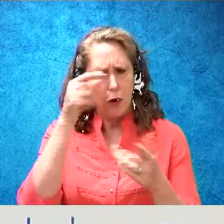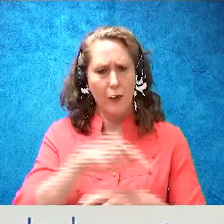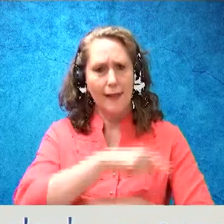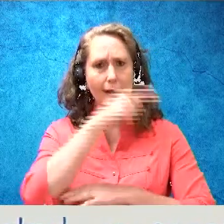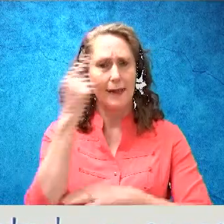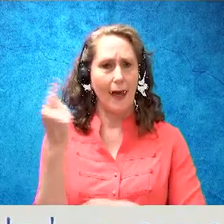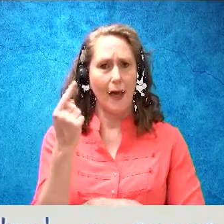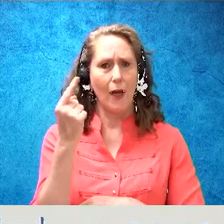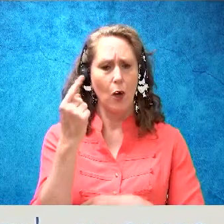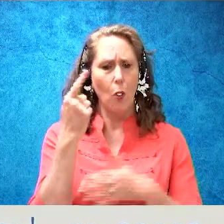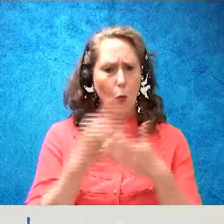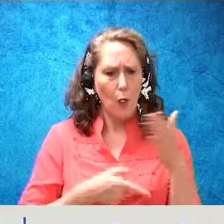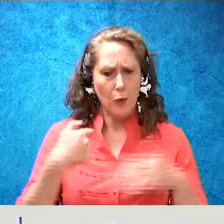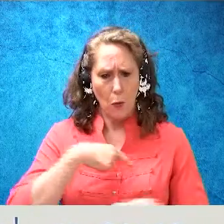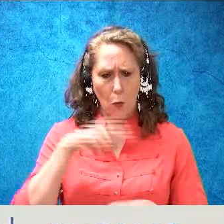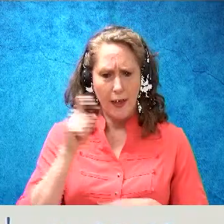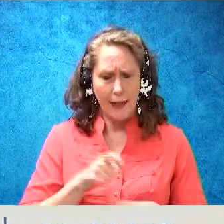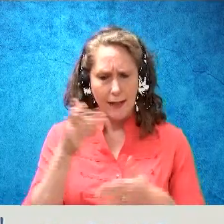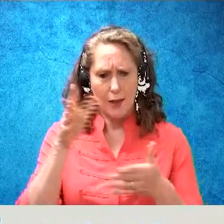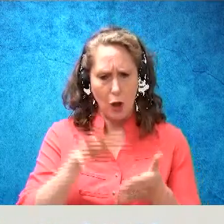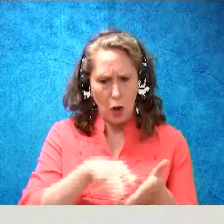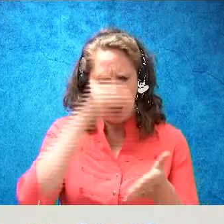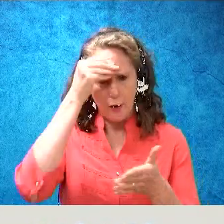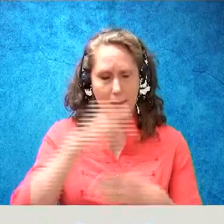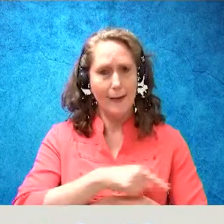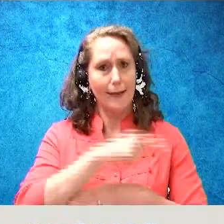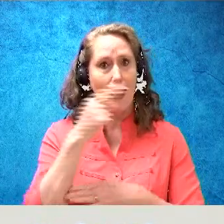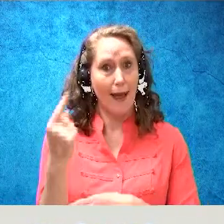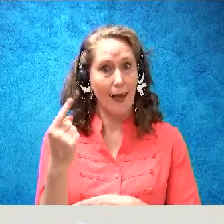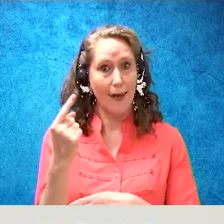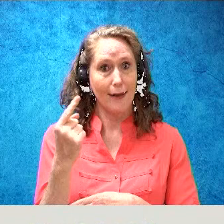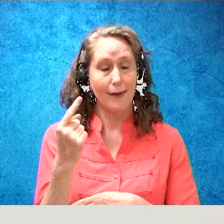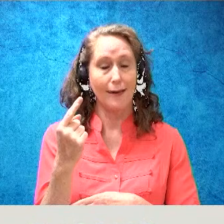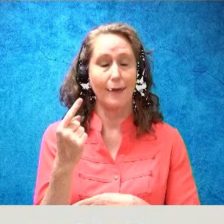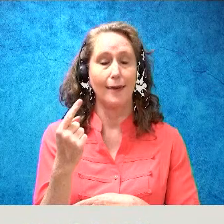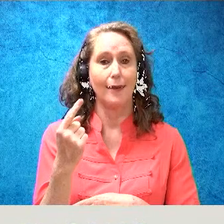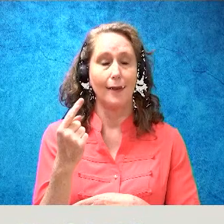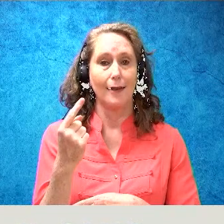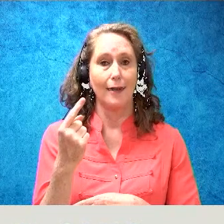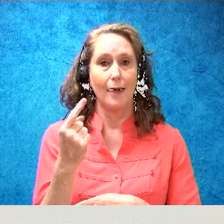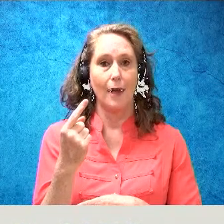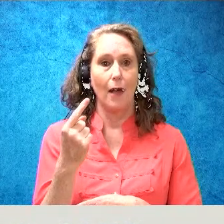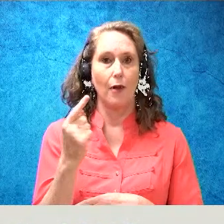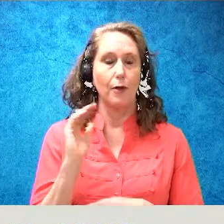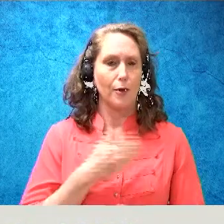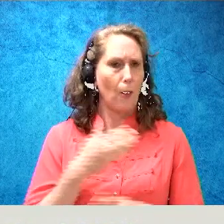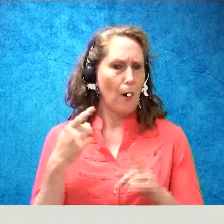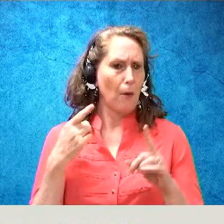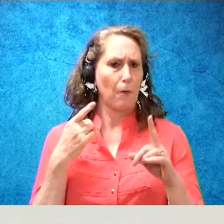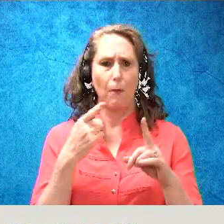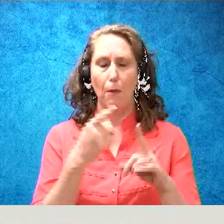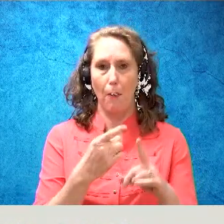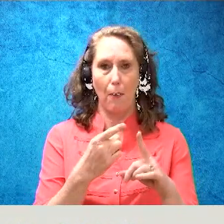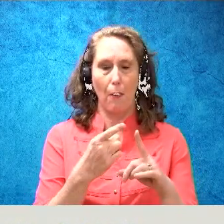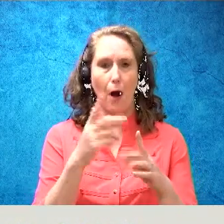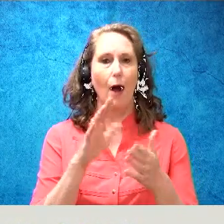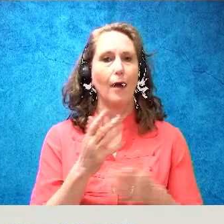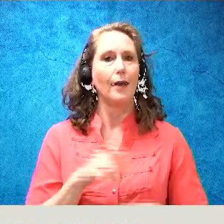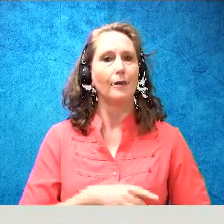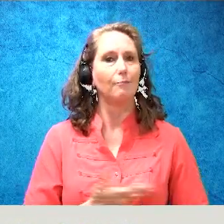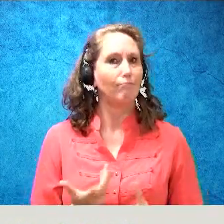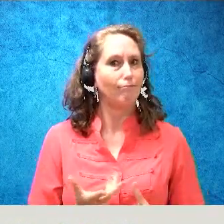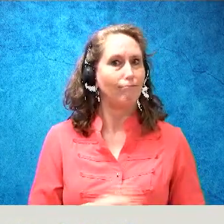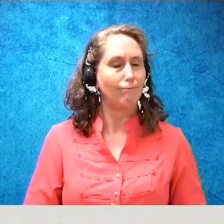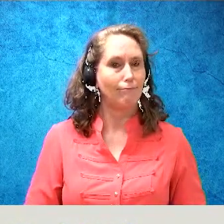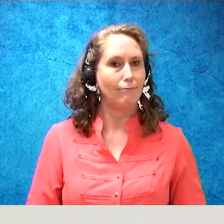we need to know by the end of this lesson, okay? So our learning target, our reading objective today